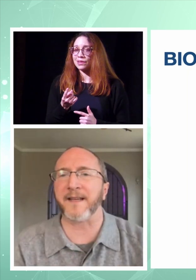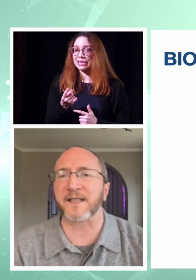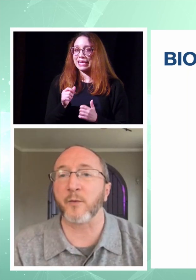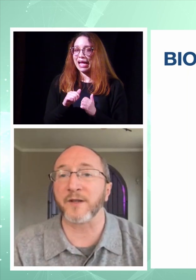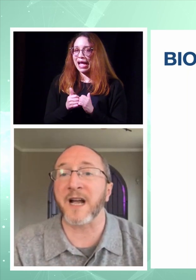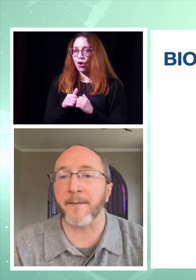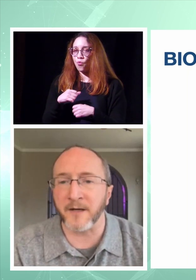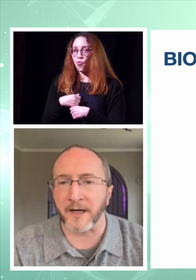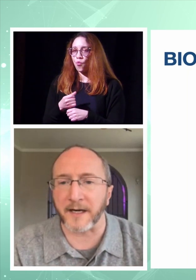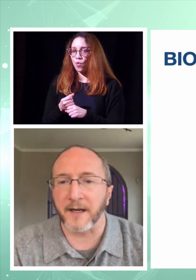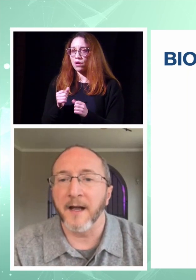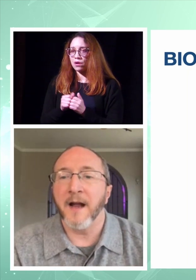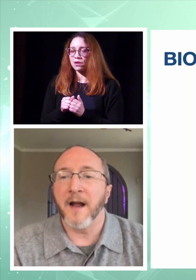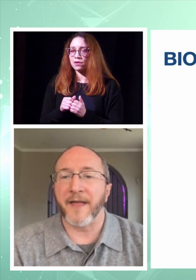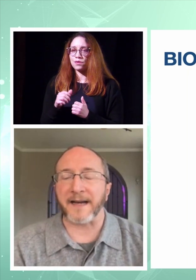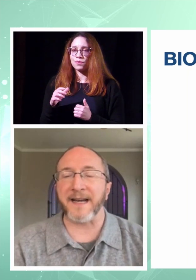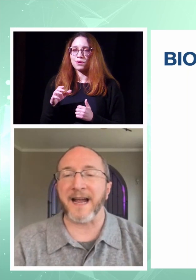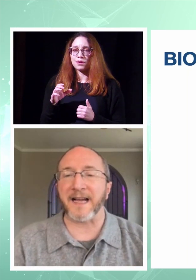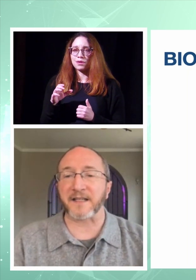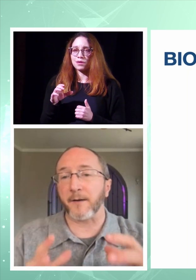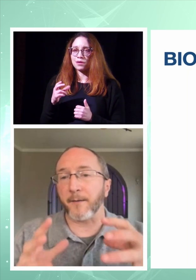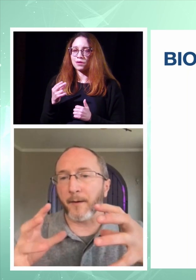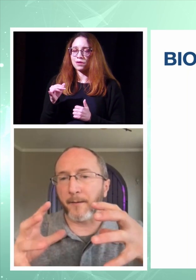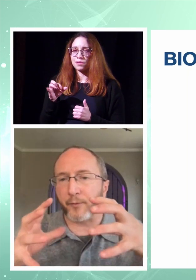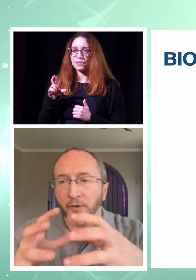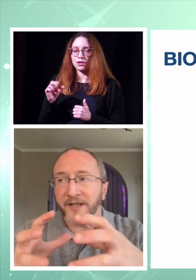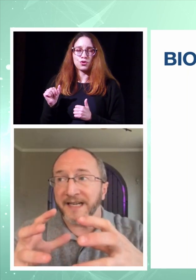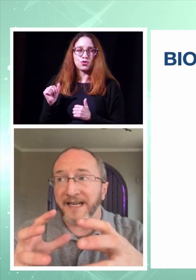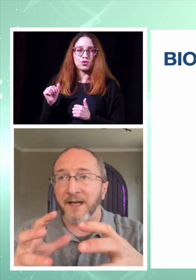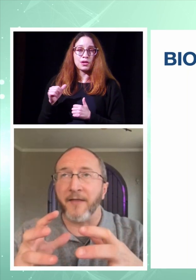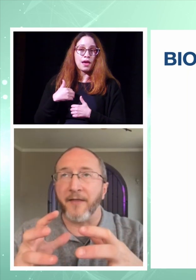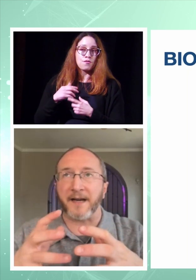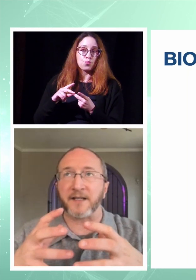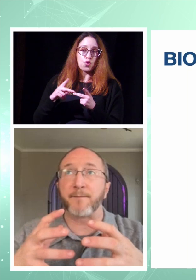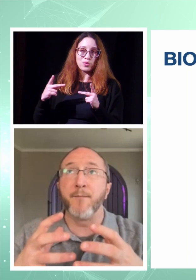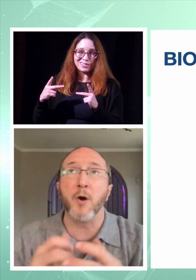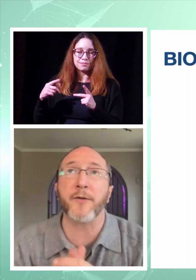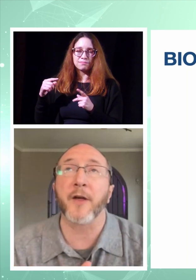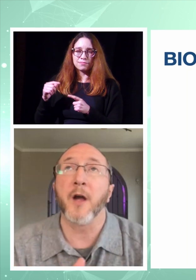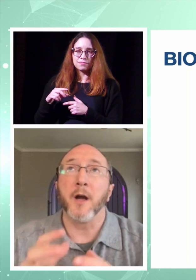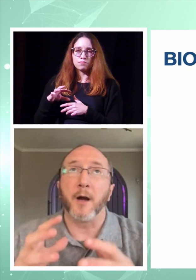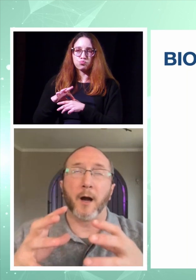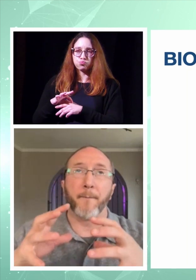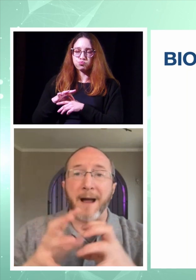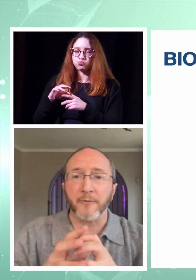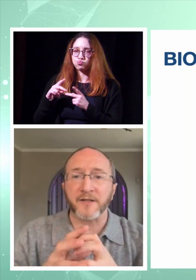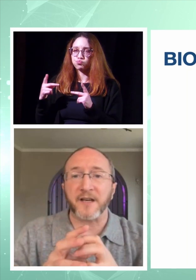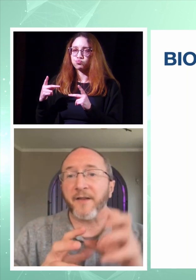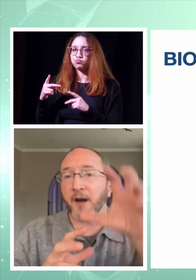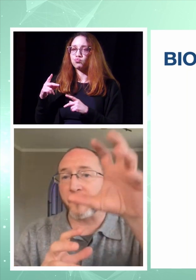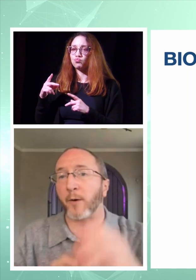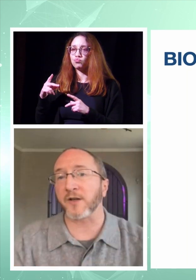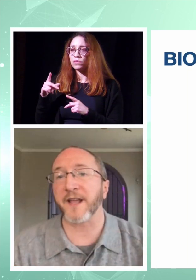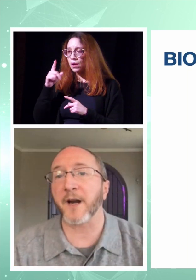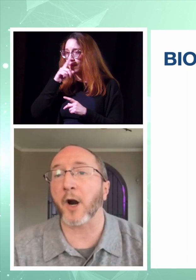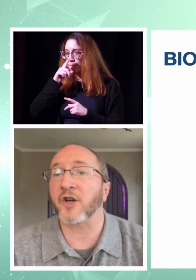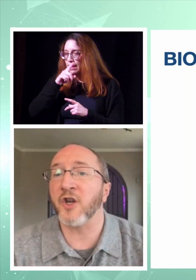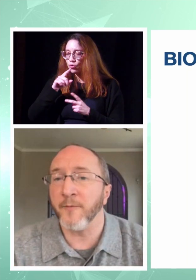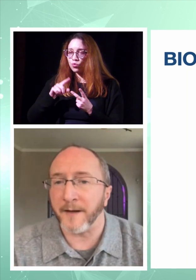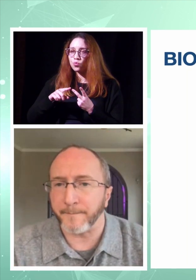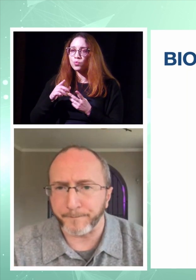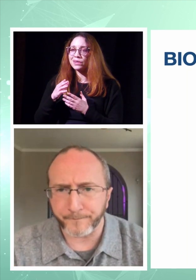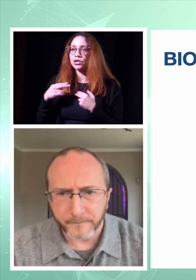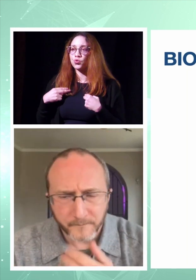they made this was chimeric, that it has protein in it that is both mouse and then other parts that